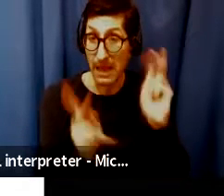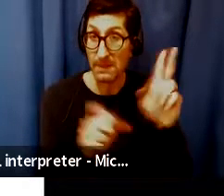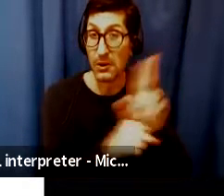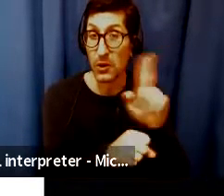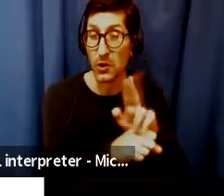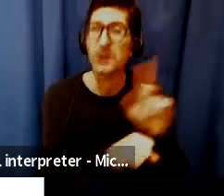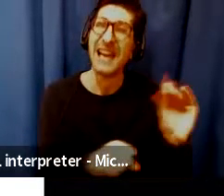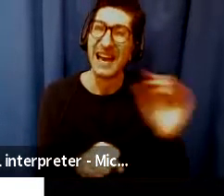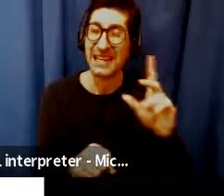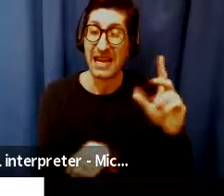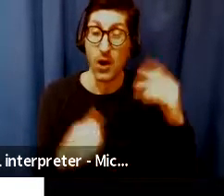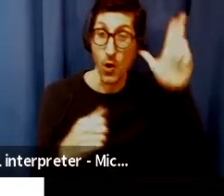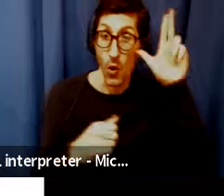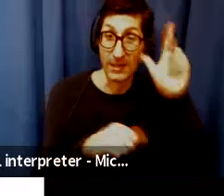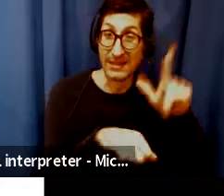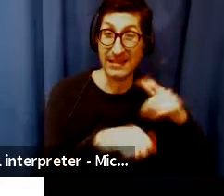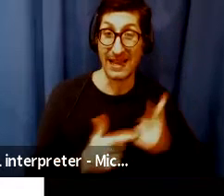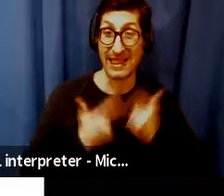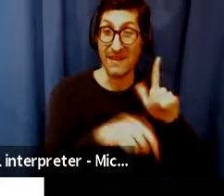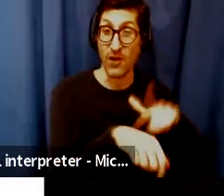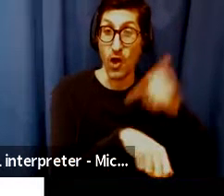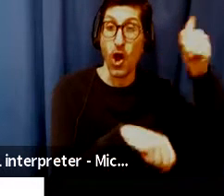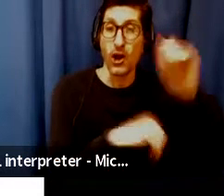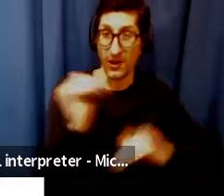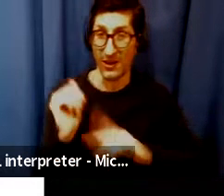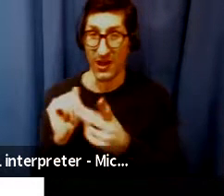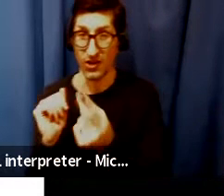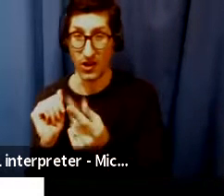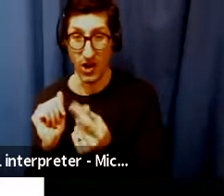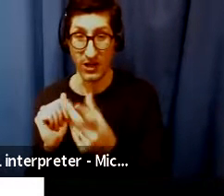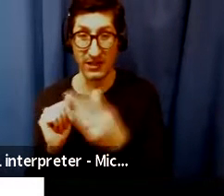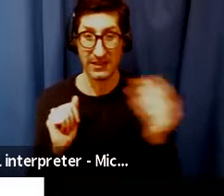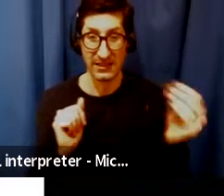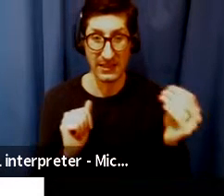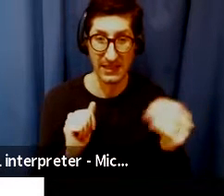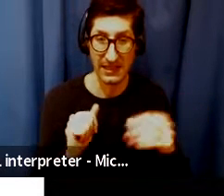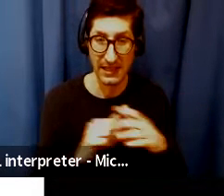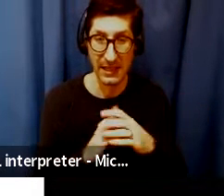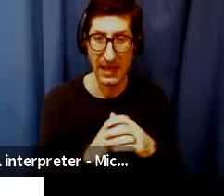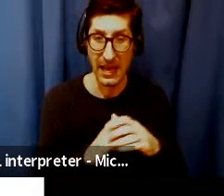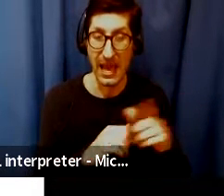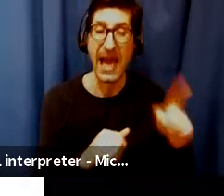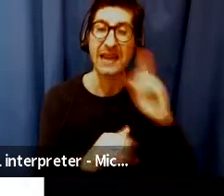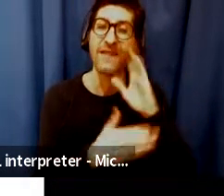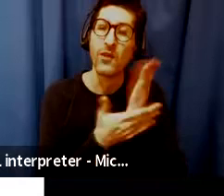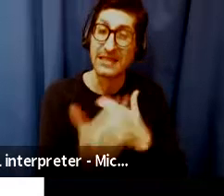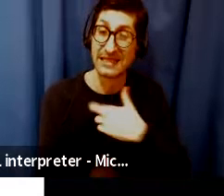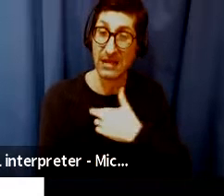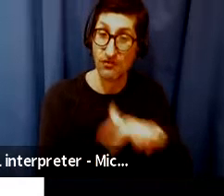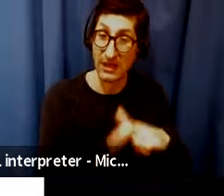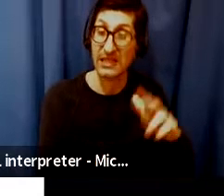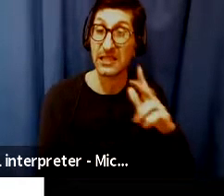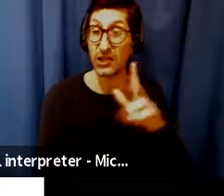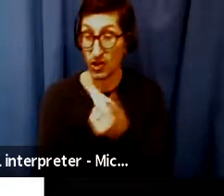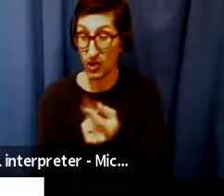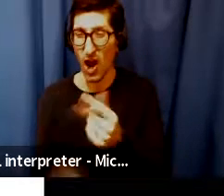lot longer than dogs. They have peripheral vision. And also for some religions, dogs are considered unclean, but horses aren't.